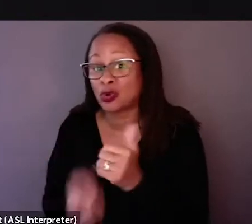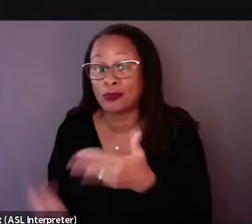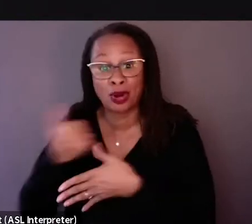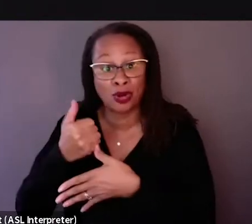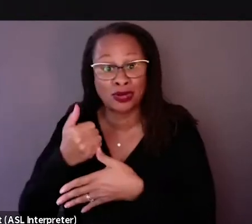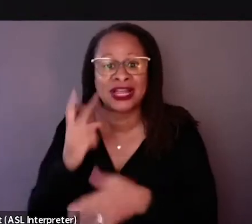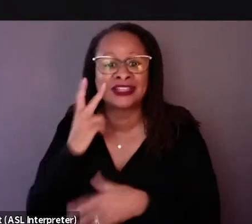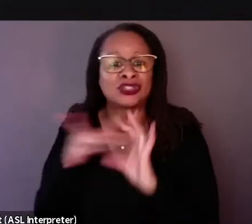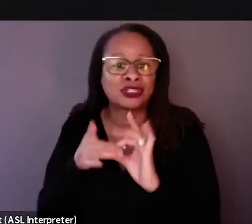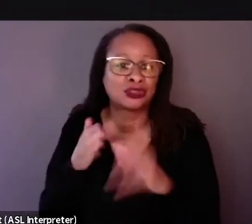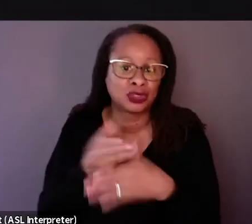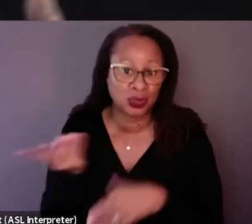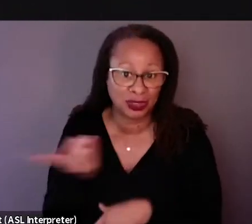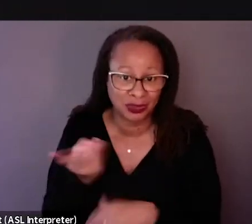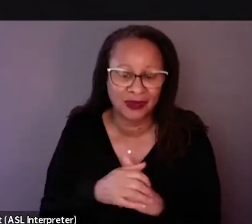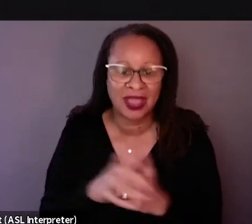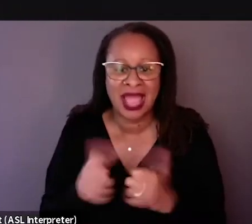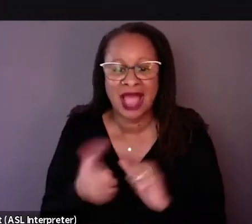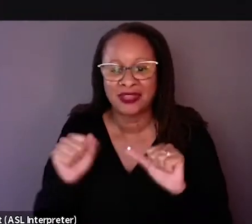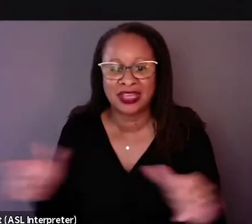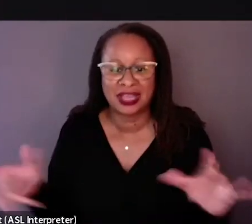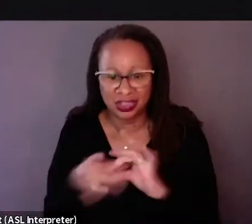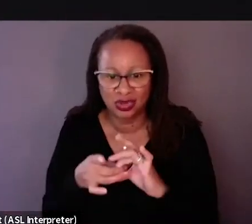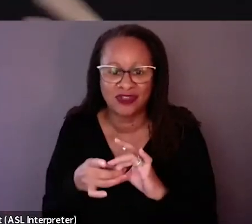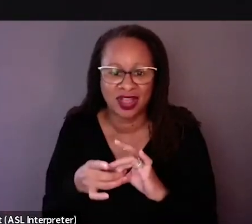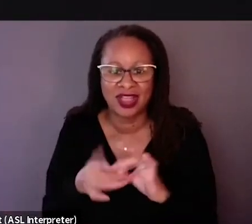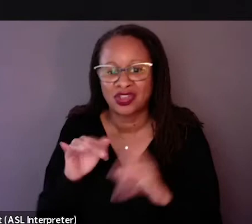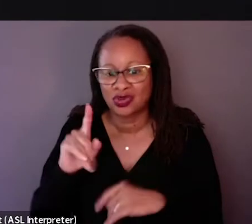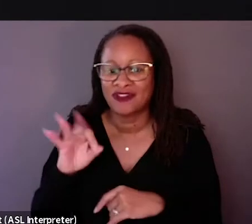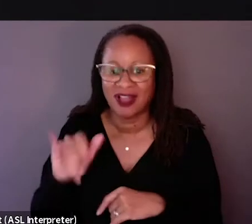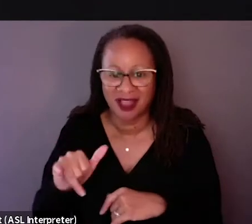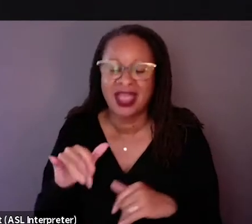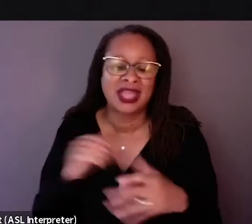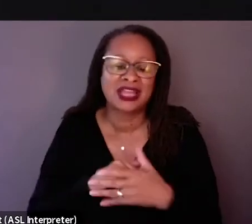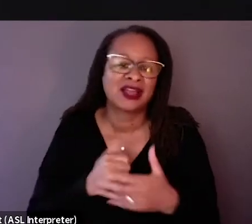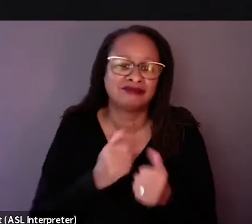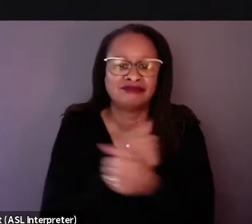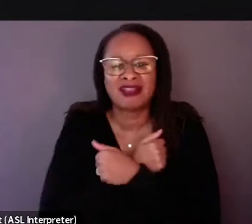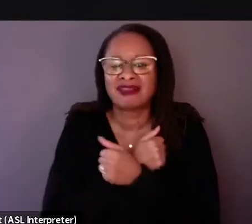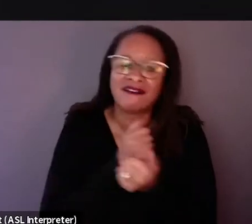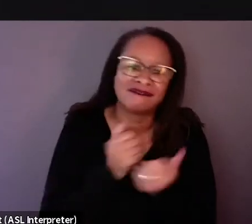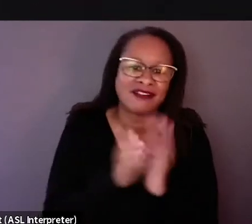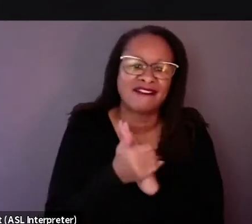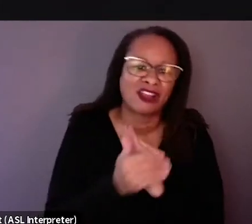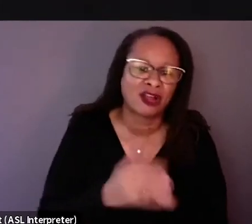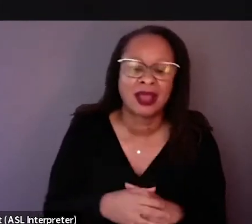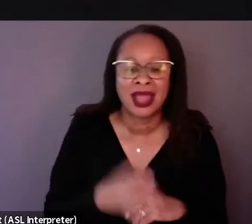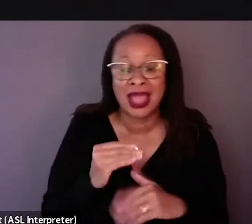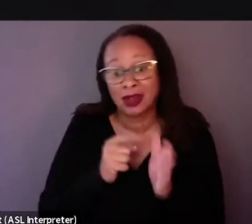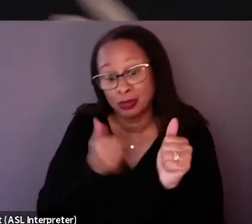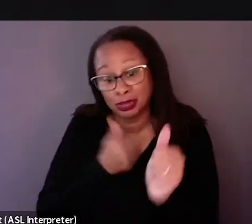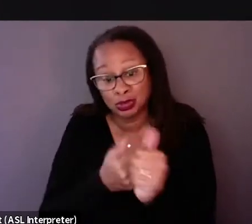relationship between them and how they were able to unify them in a sort of love affair and in a pursuit